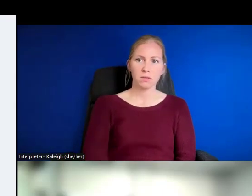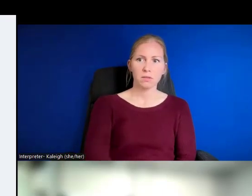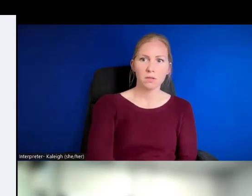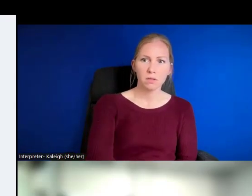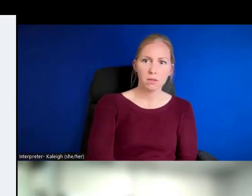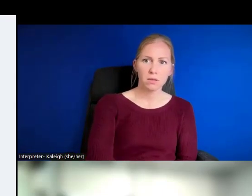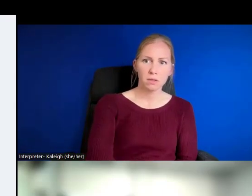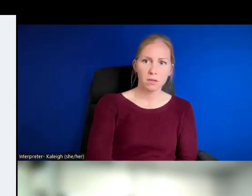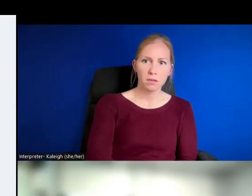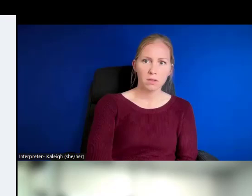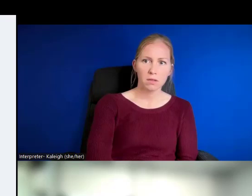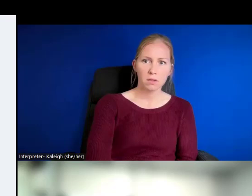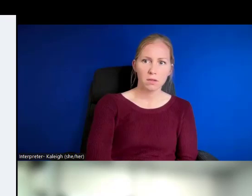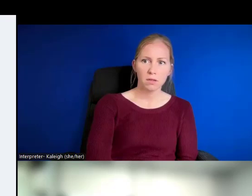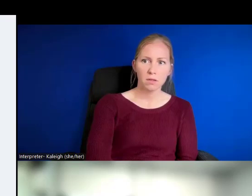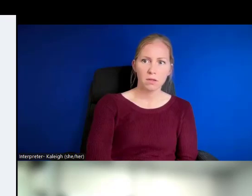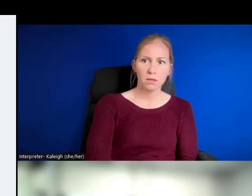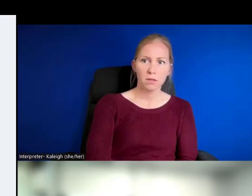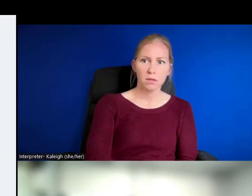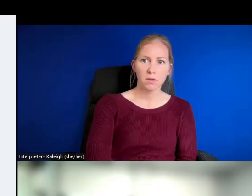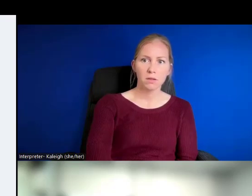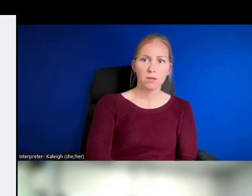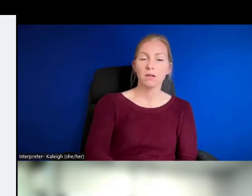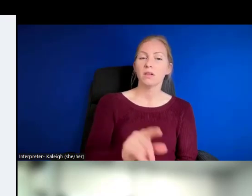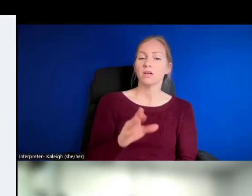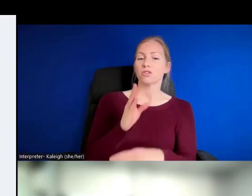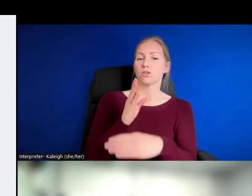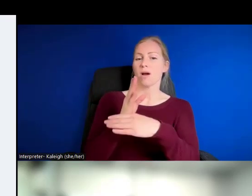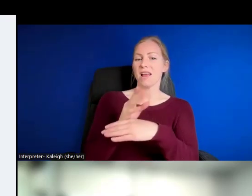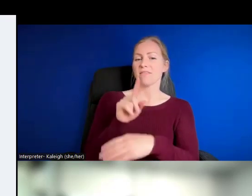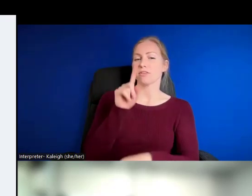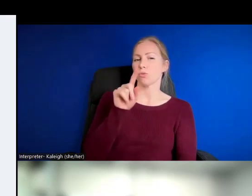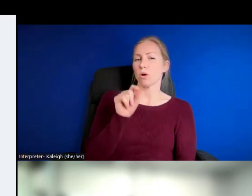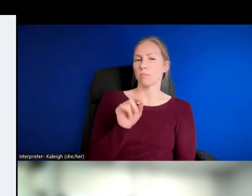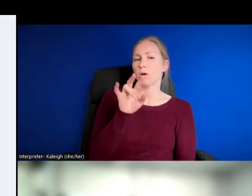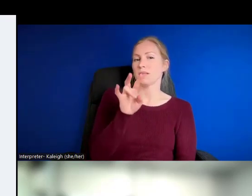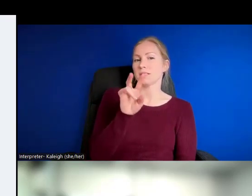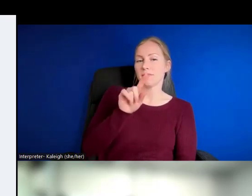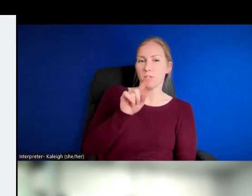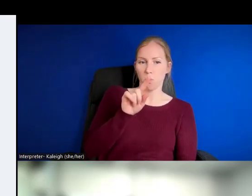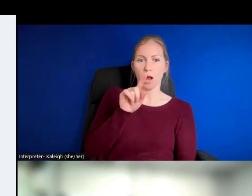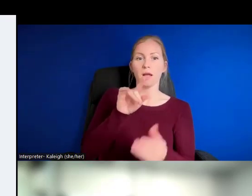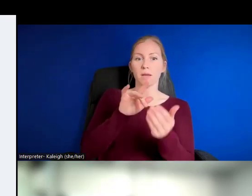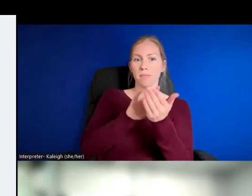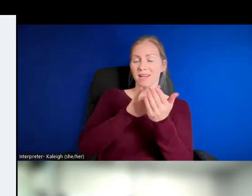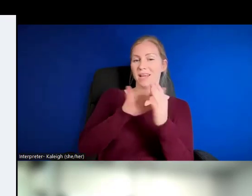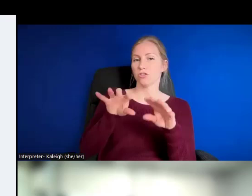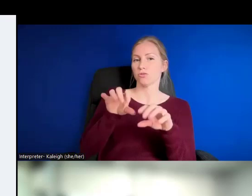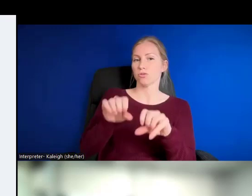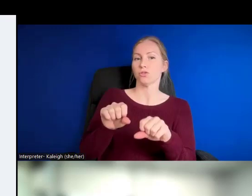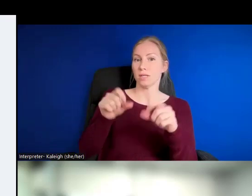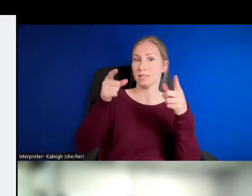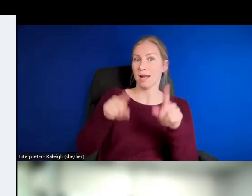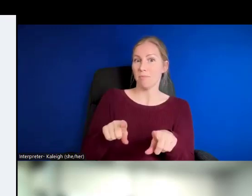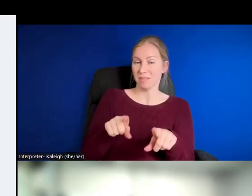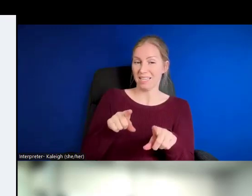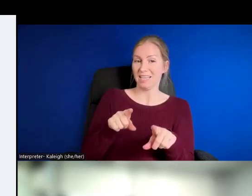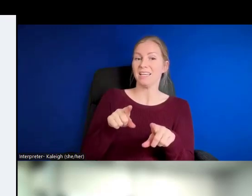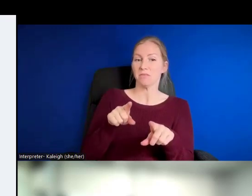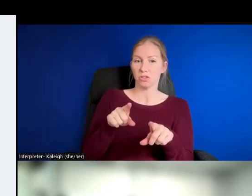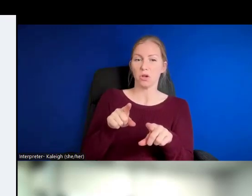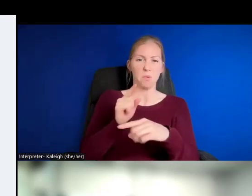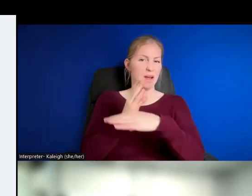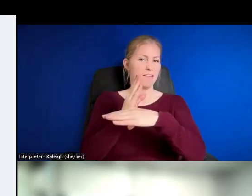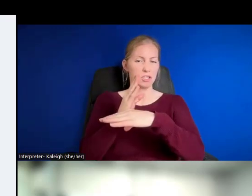On average, there were 1.71 medication restraints taking place at Bridgewater per day. This is